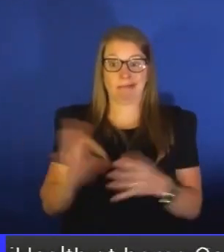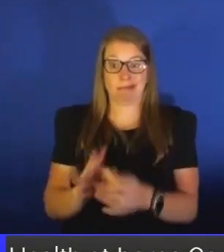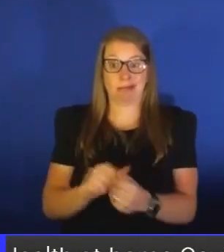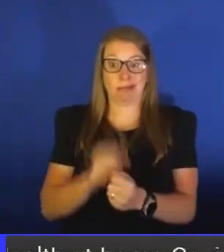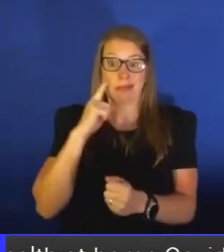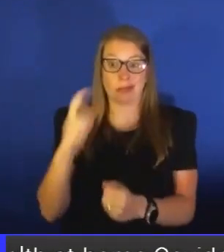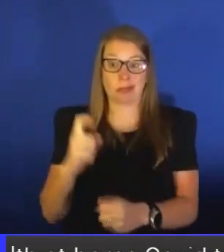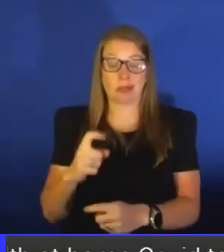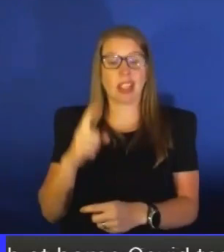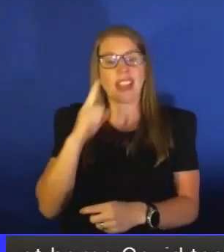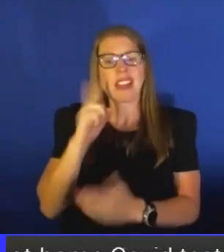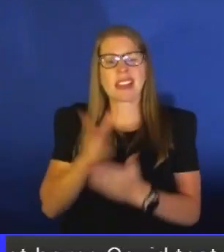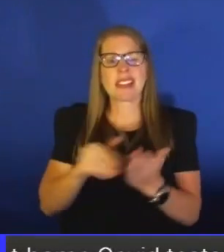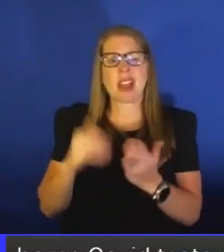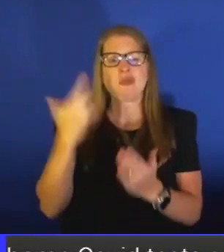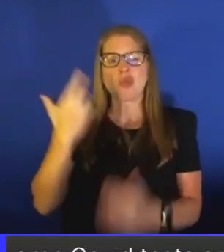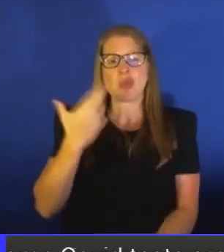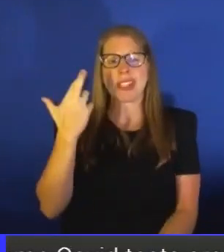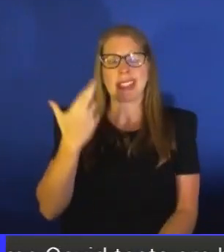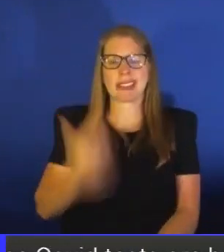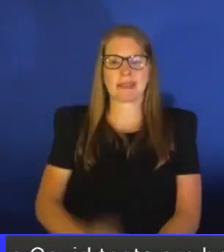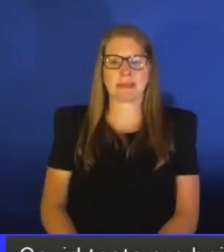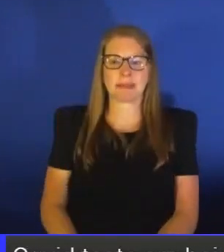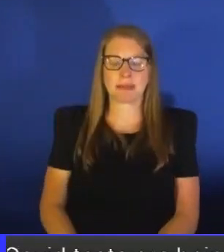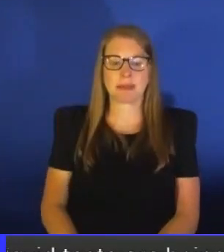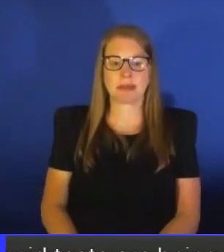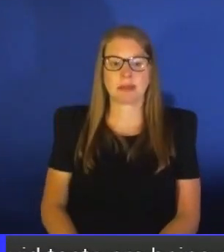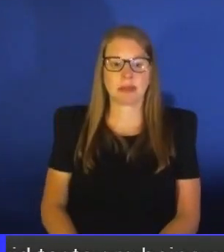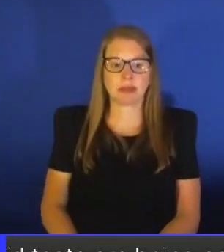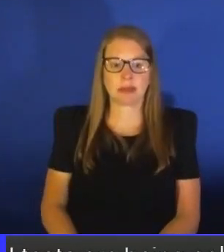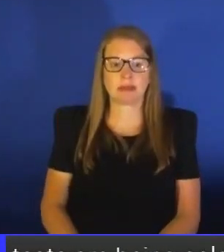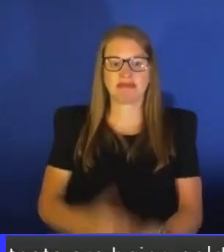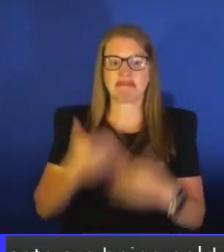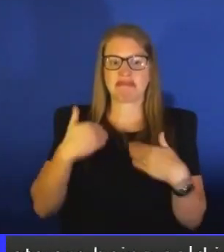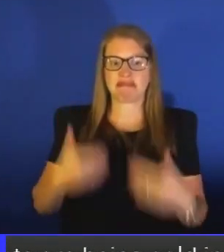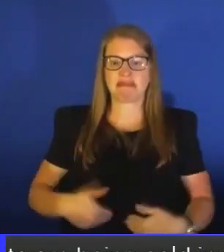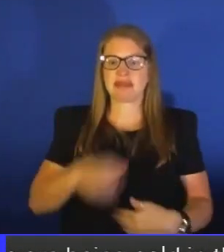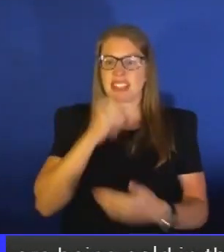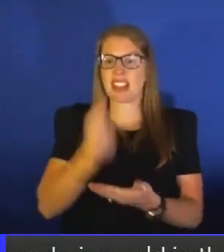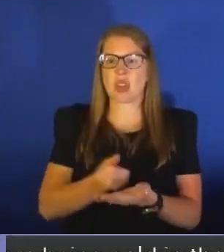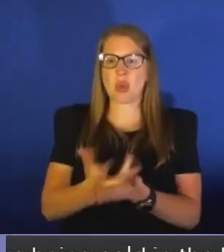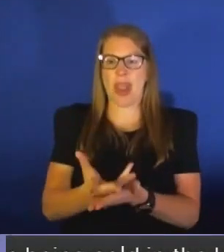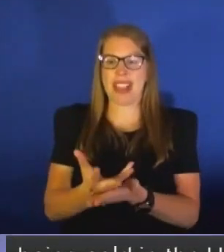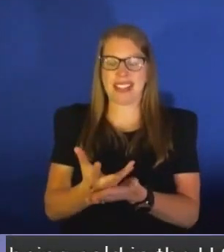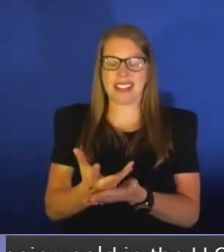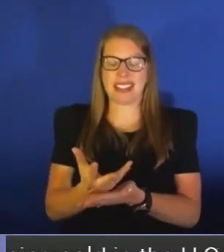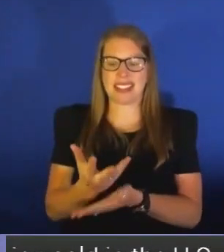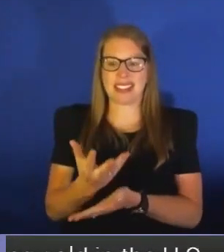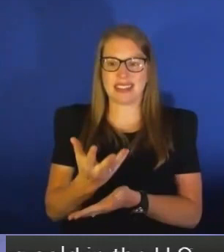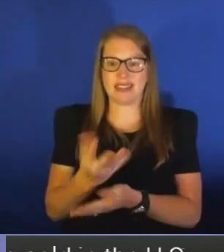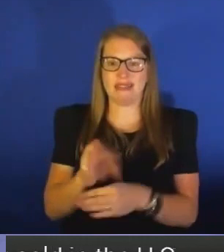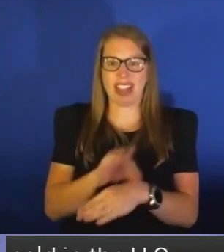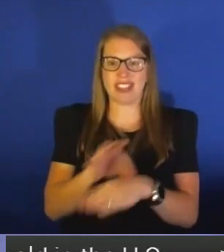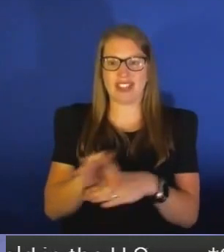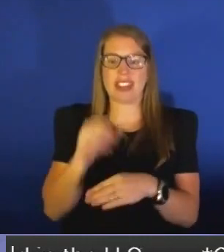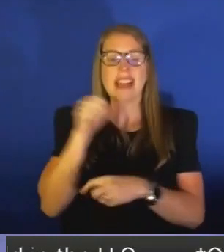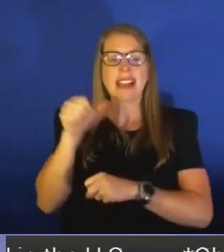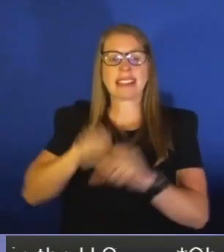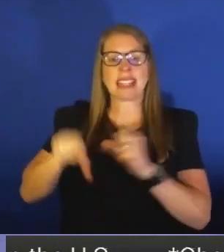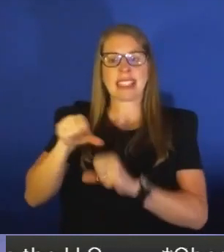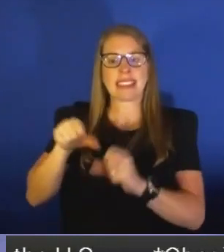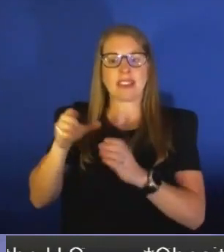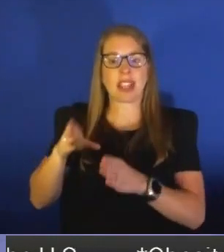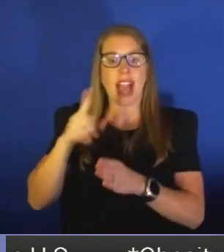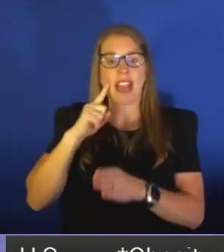some reason that the body doesn't waste functions for no good reason. It's not so there may be something. Not scientific, but I just think they're really